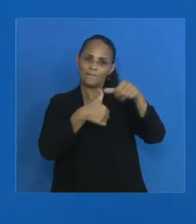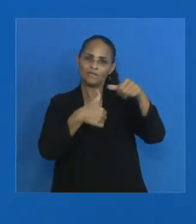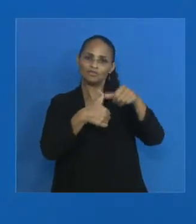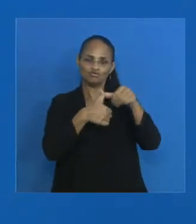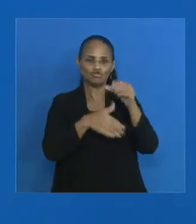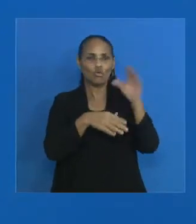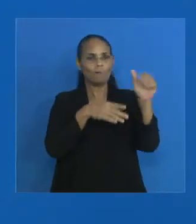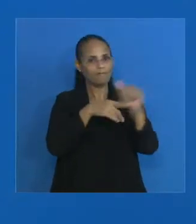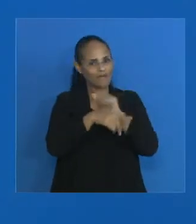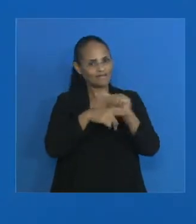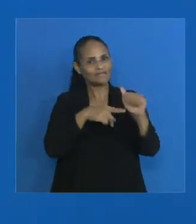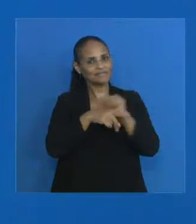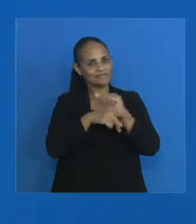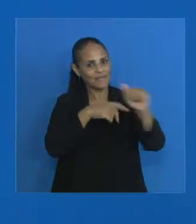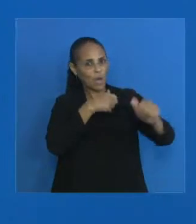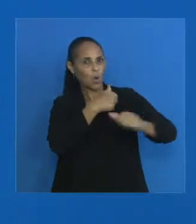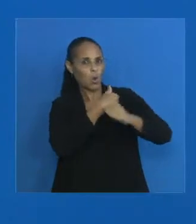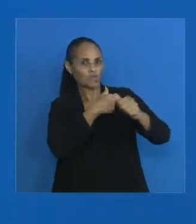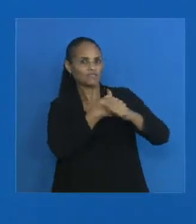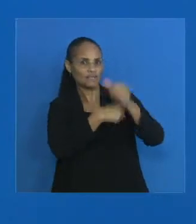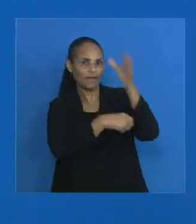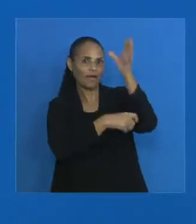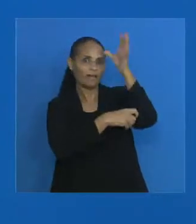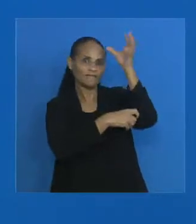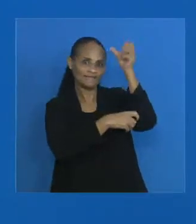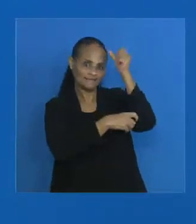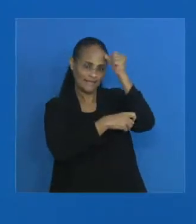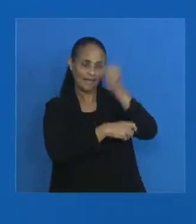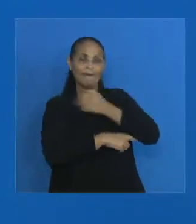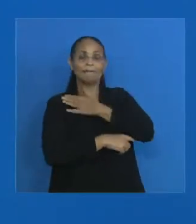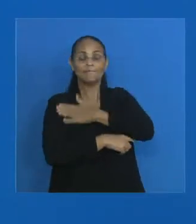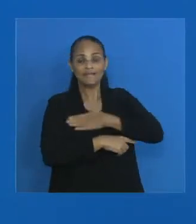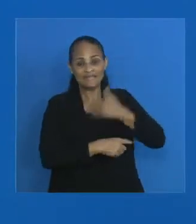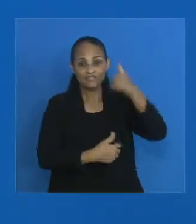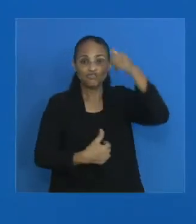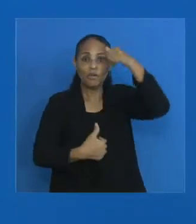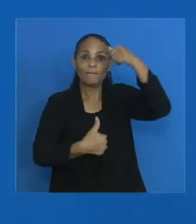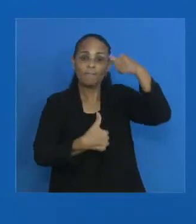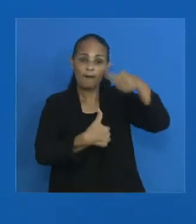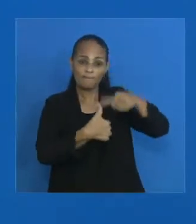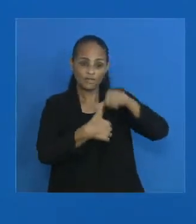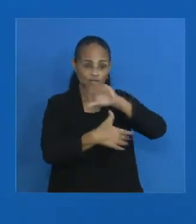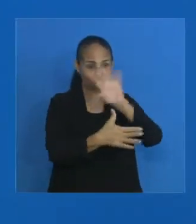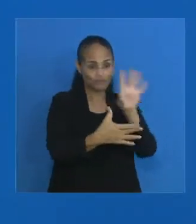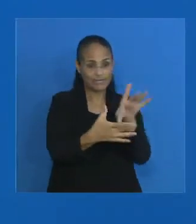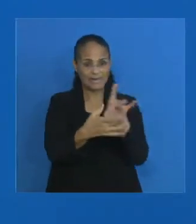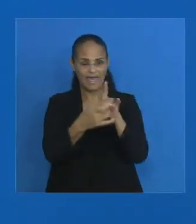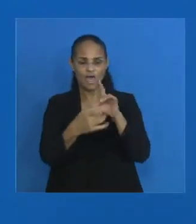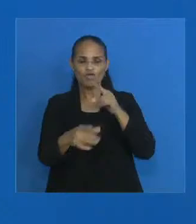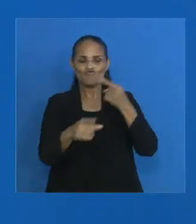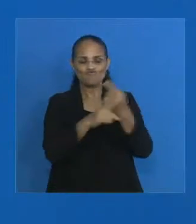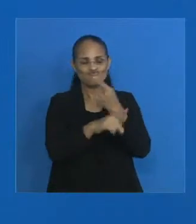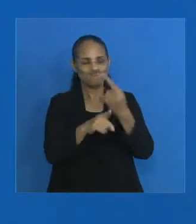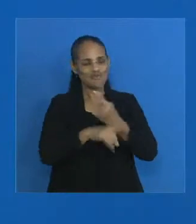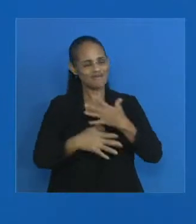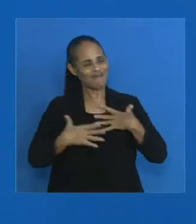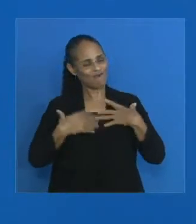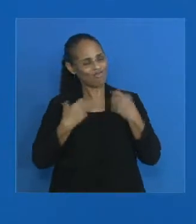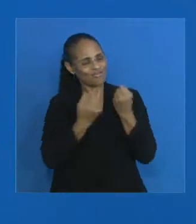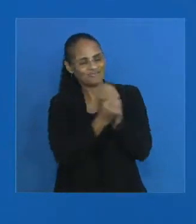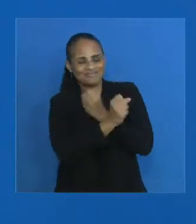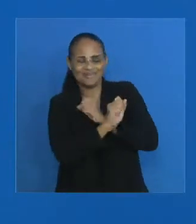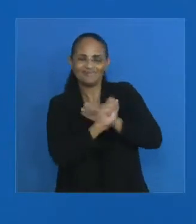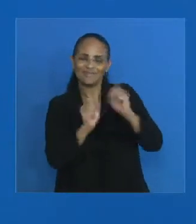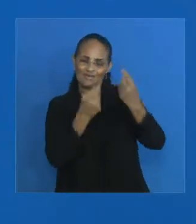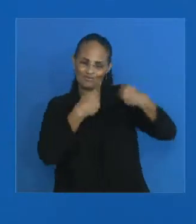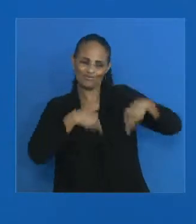exercise caution and common sense. Please remember to engage in the right health and safety activities during this